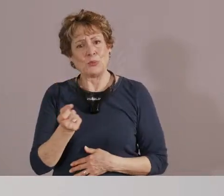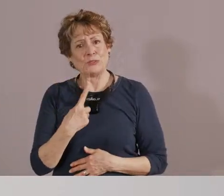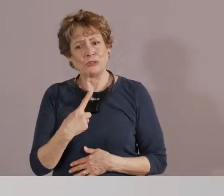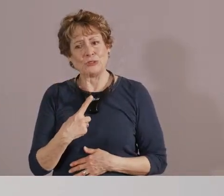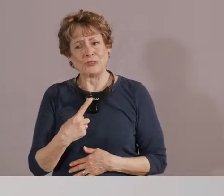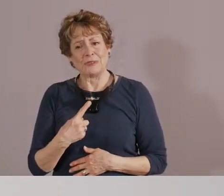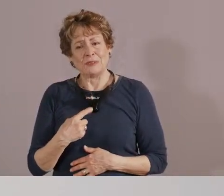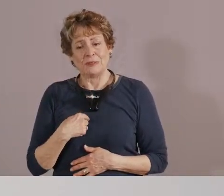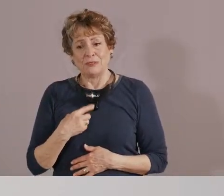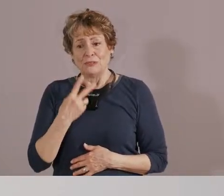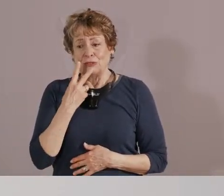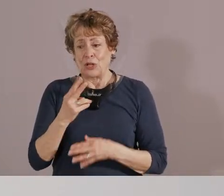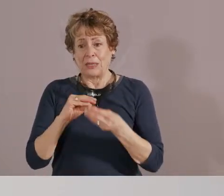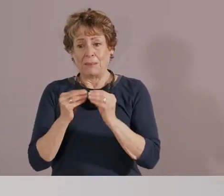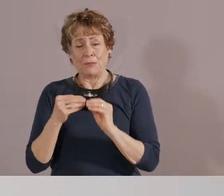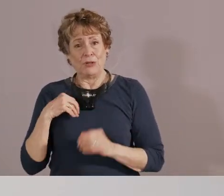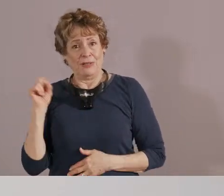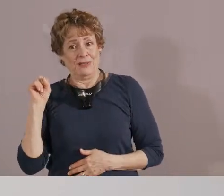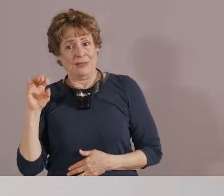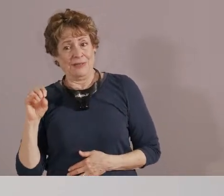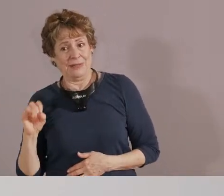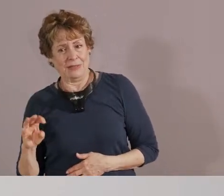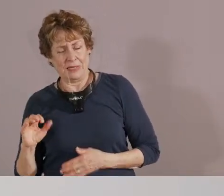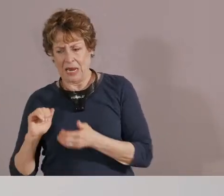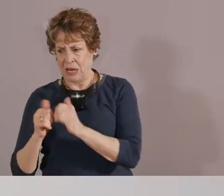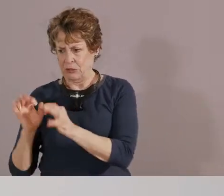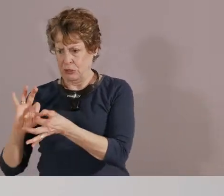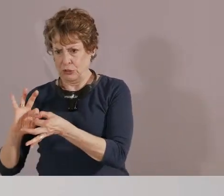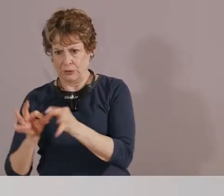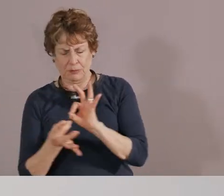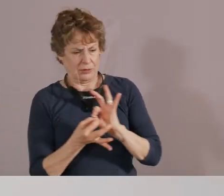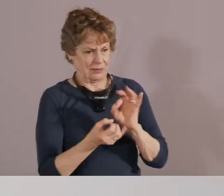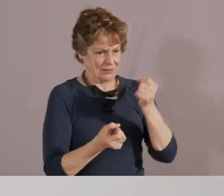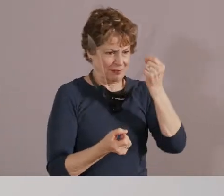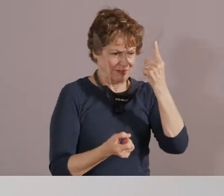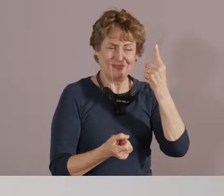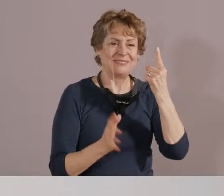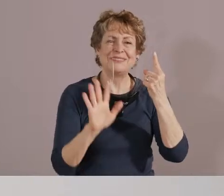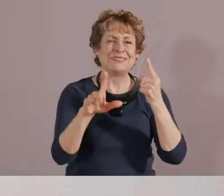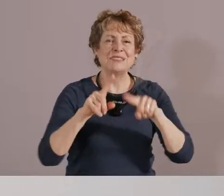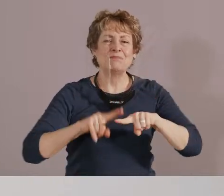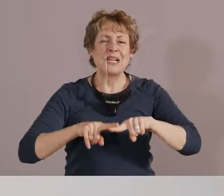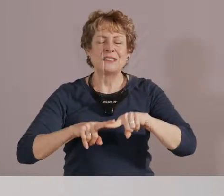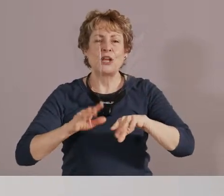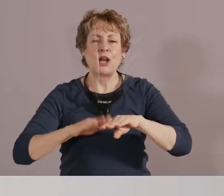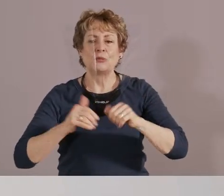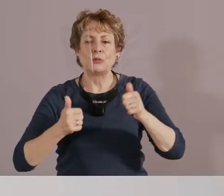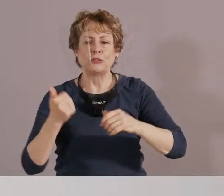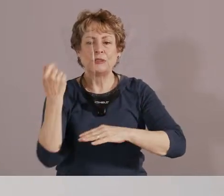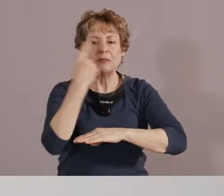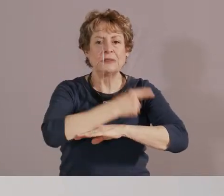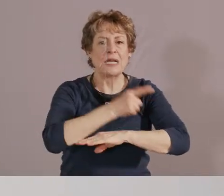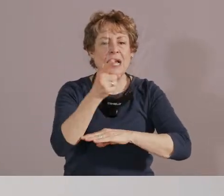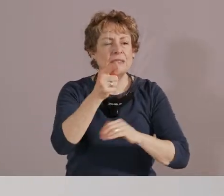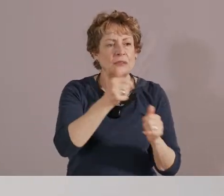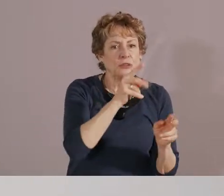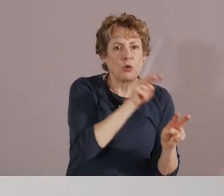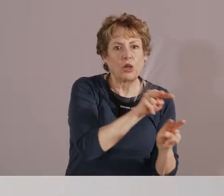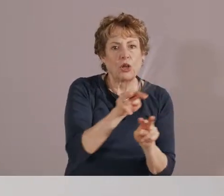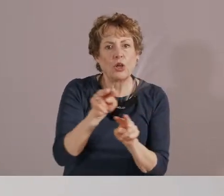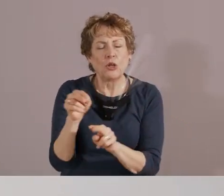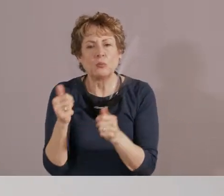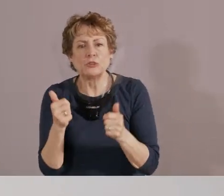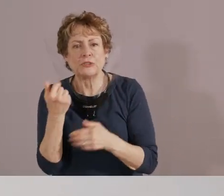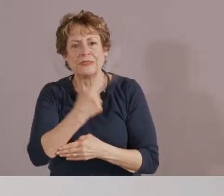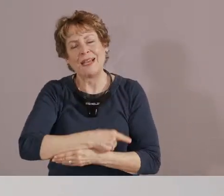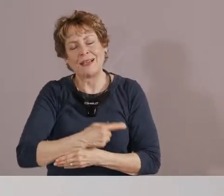So, you know, we place orders at the end of the week. We know that they're not going to get here. So you may have some overlap where it's looking like there's